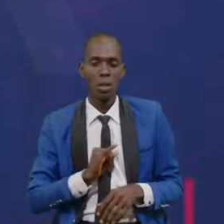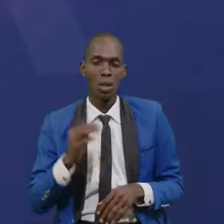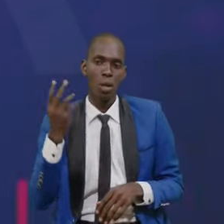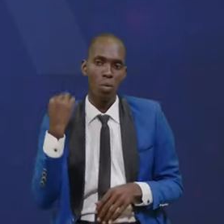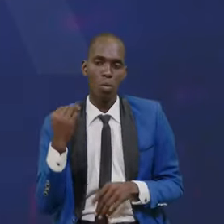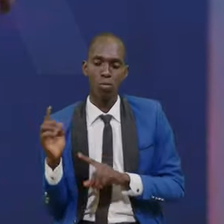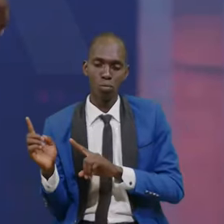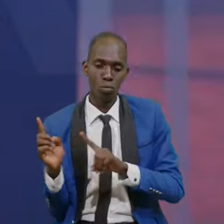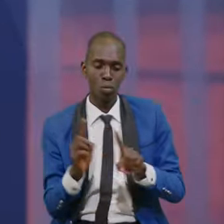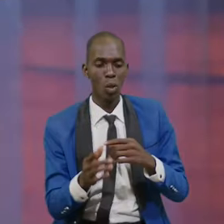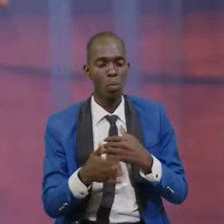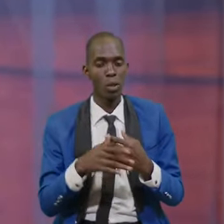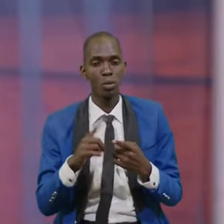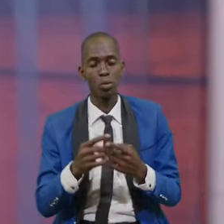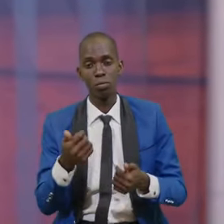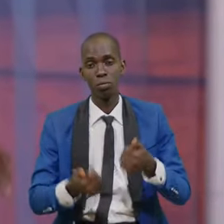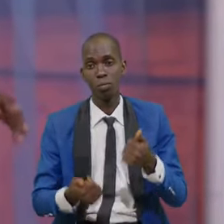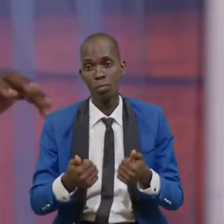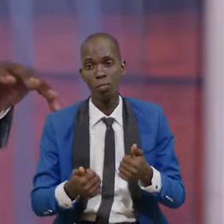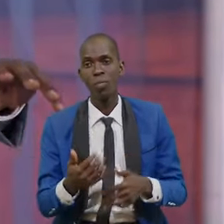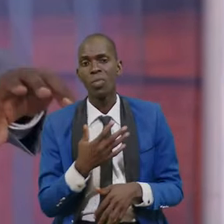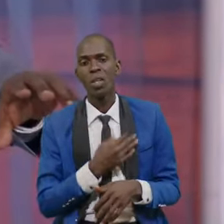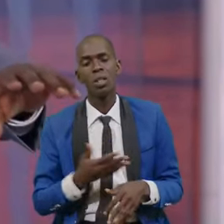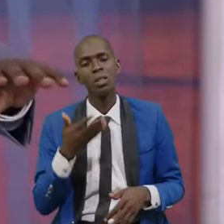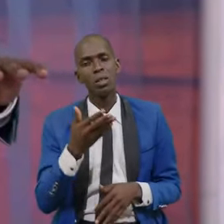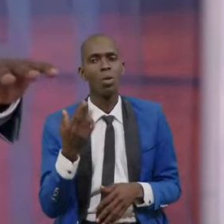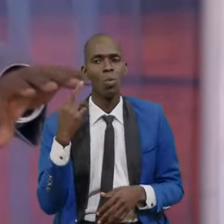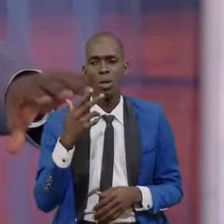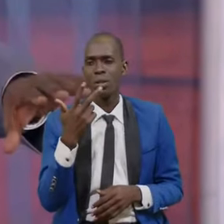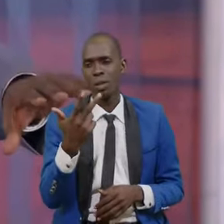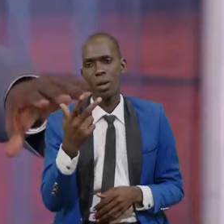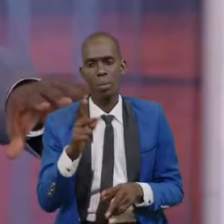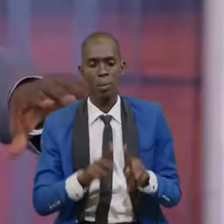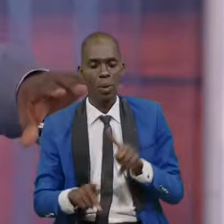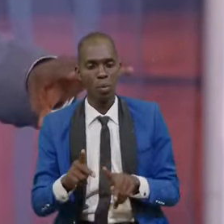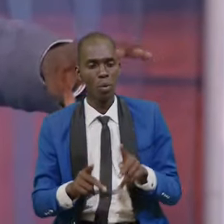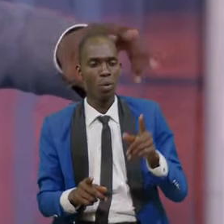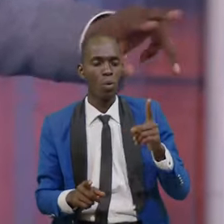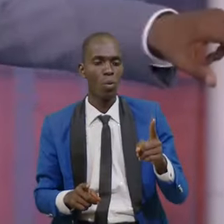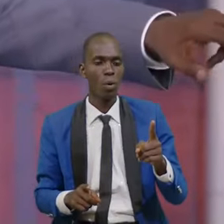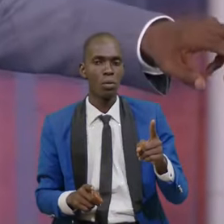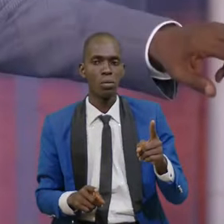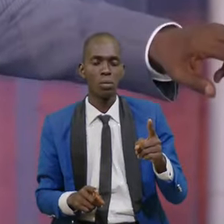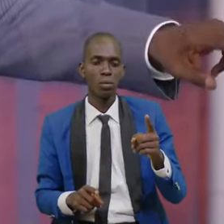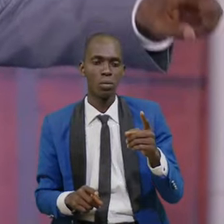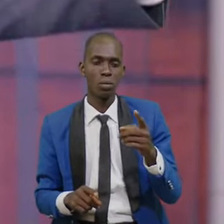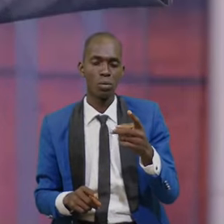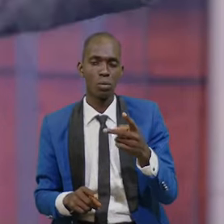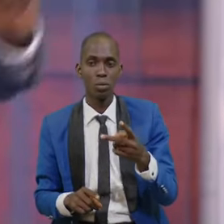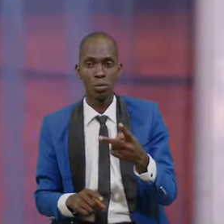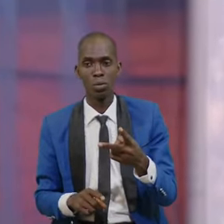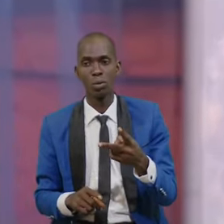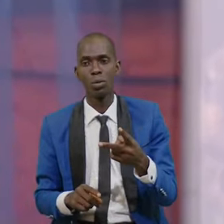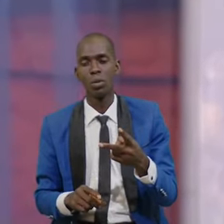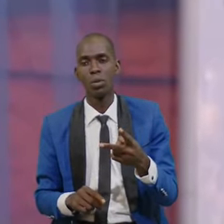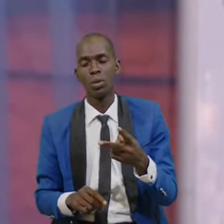car. And there were three people, one on a march, the other one on the